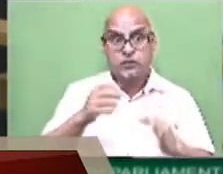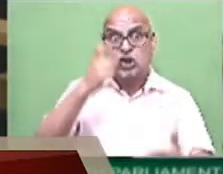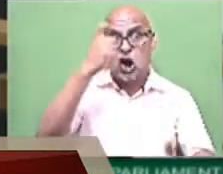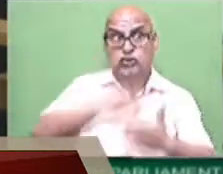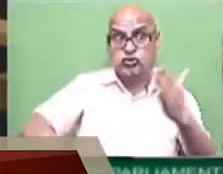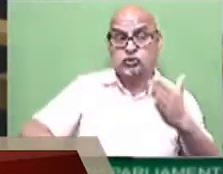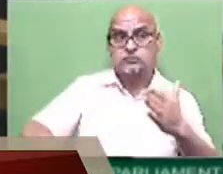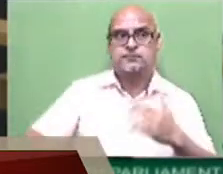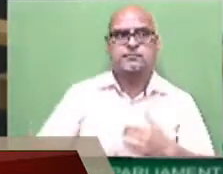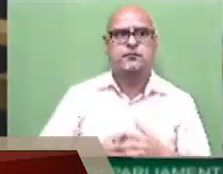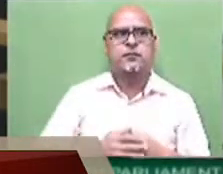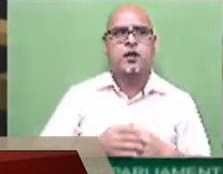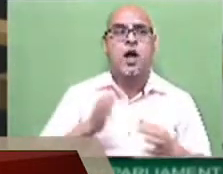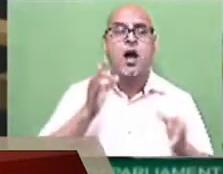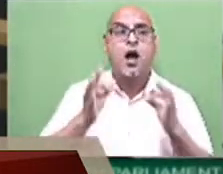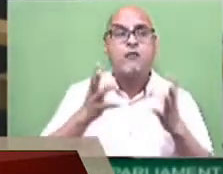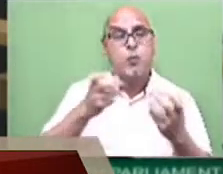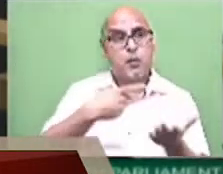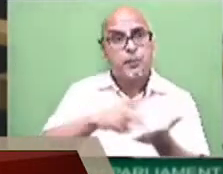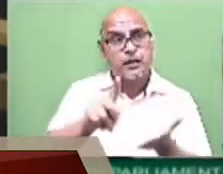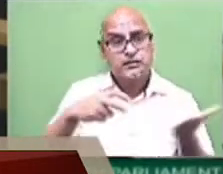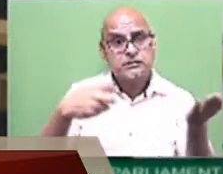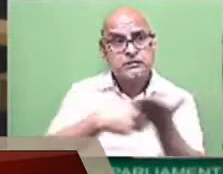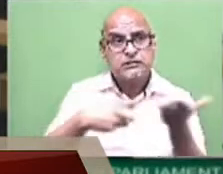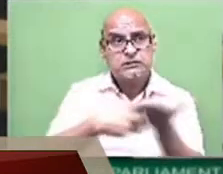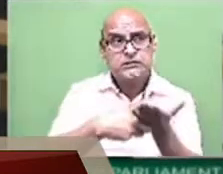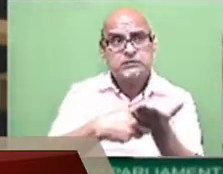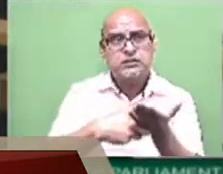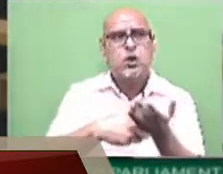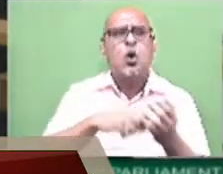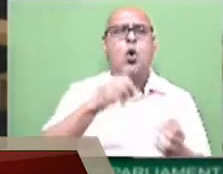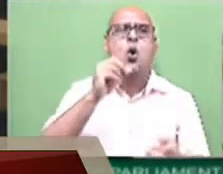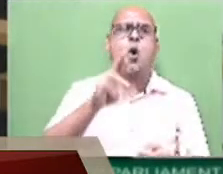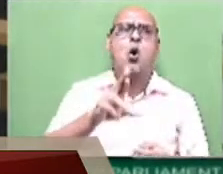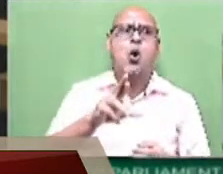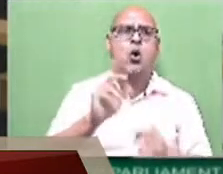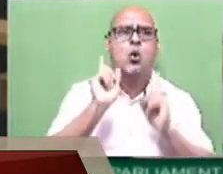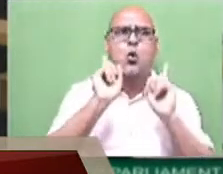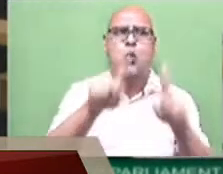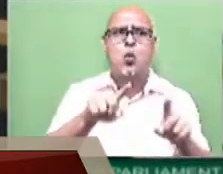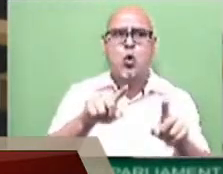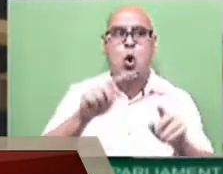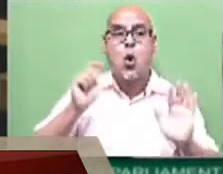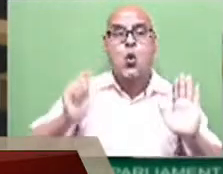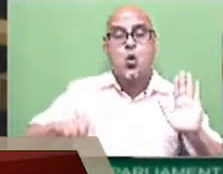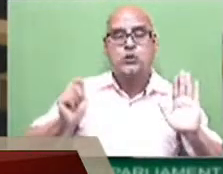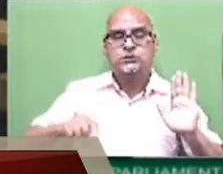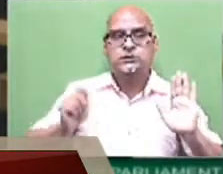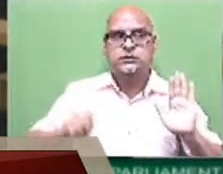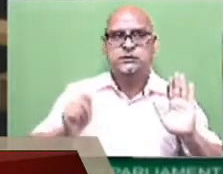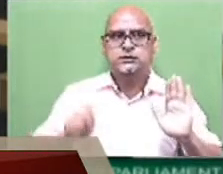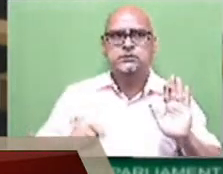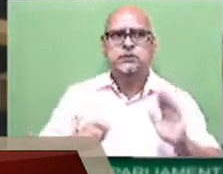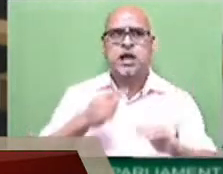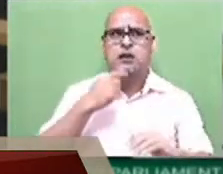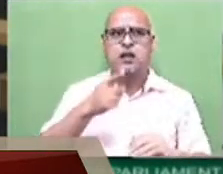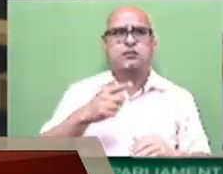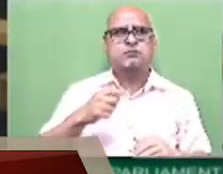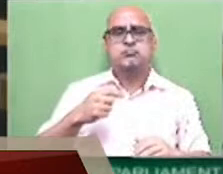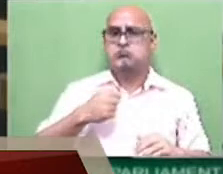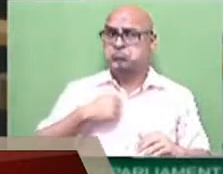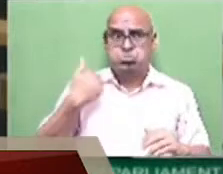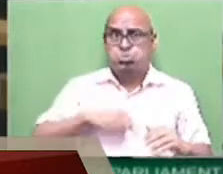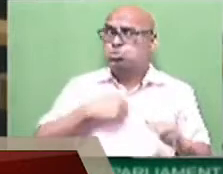decision. Or appeal the fact that you paid, because there's no decision. Or the second thing is that you don't pay the